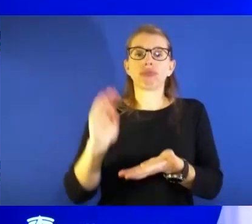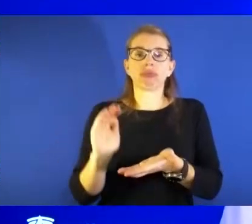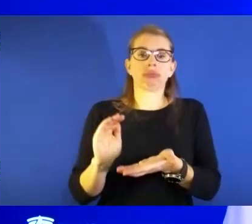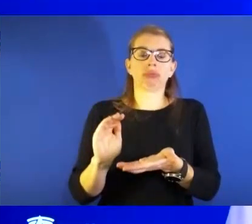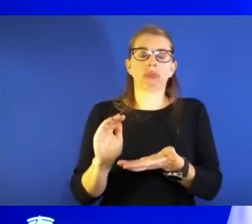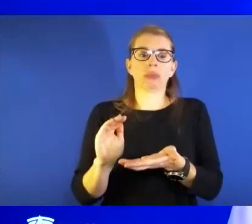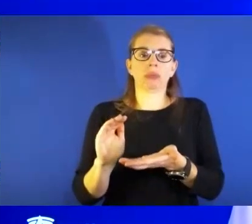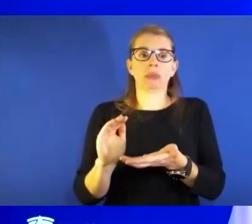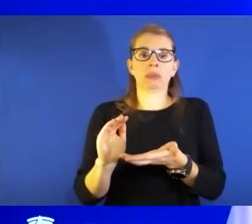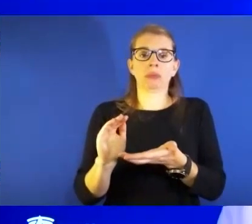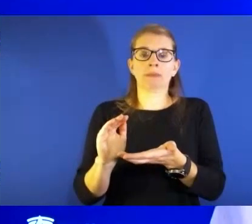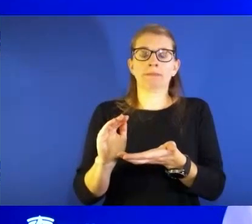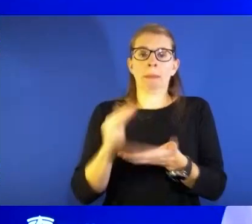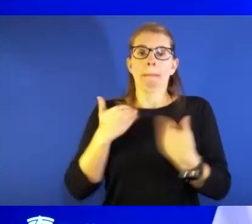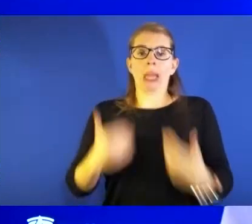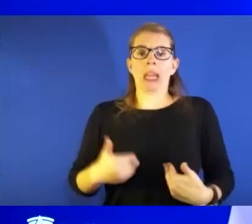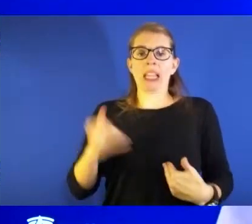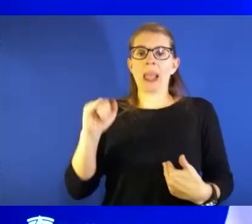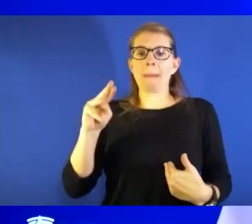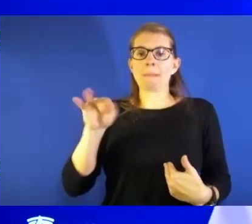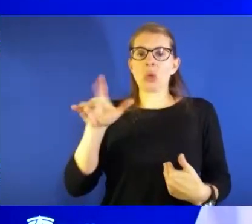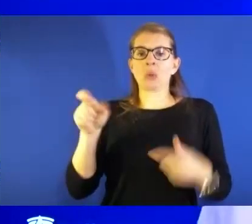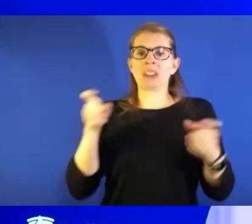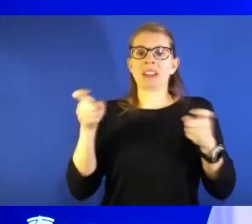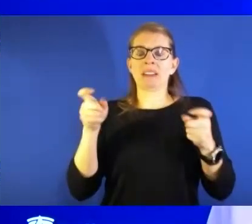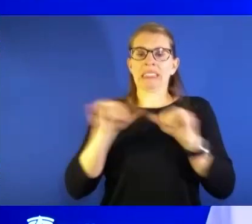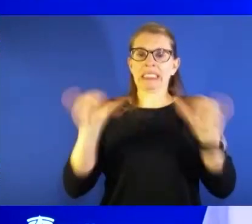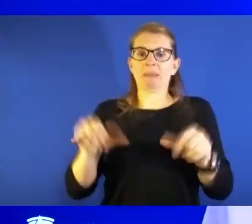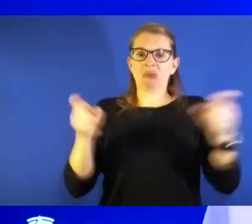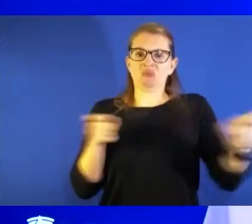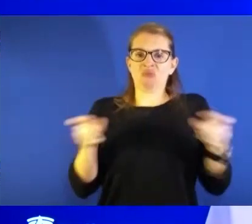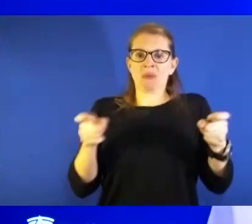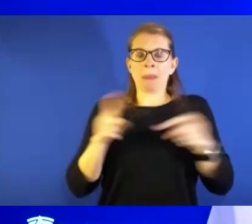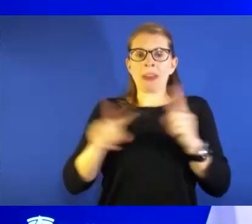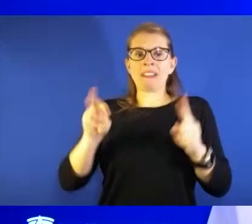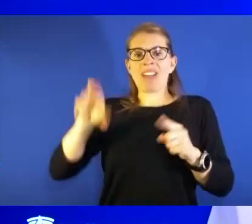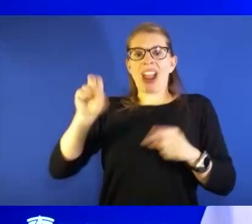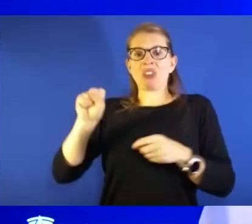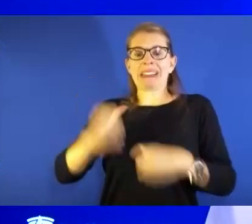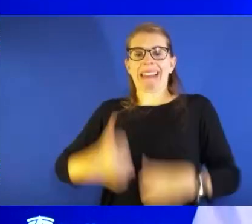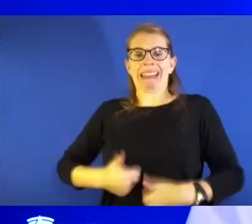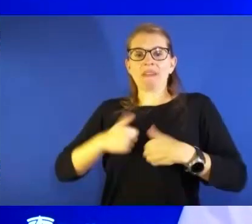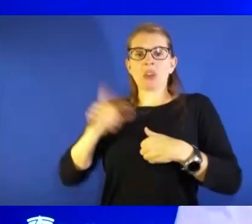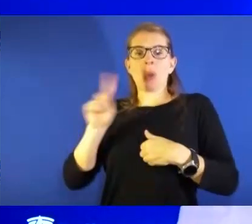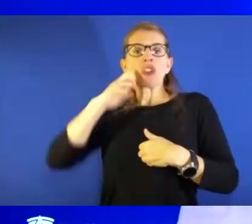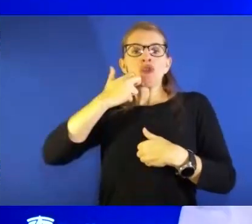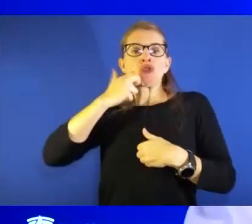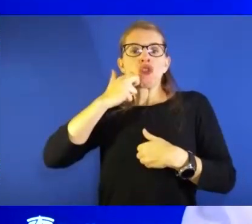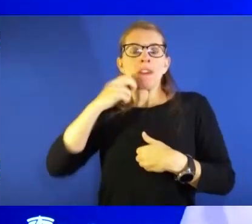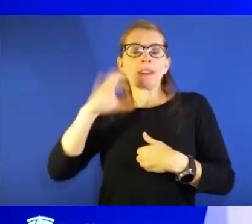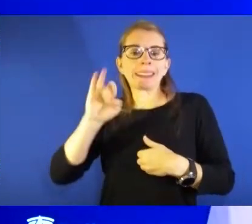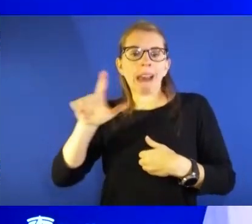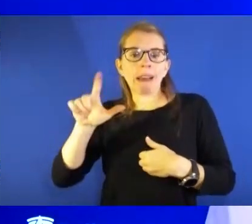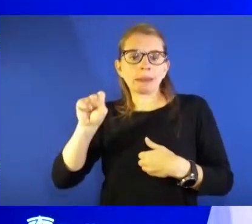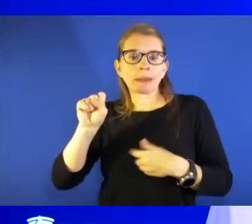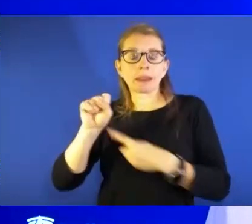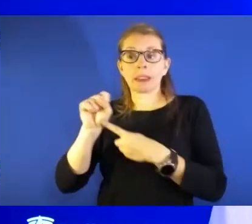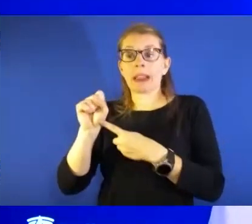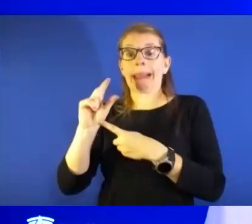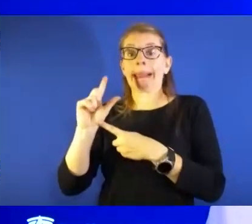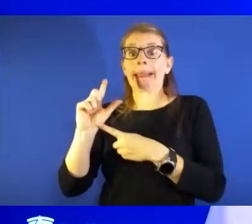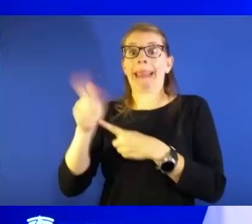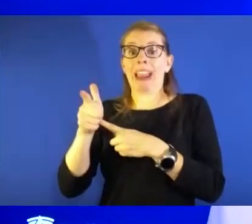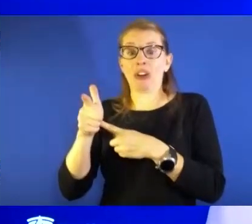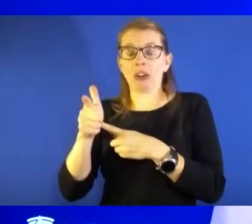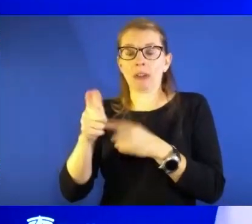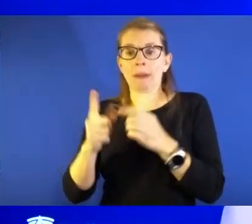under control by your immune system, but the virus goes to live in your nerve cells. And then it's not until later. Some